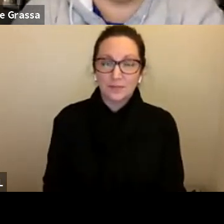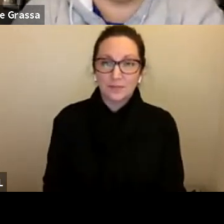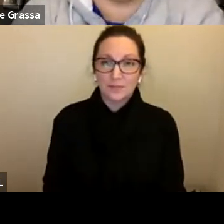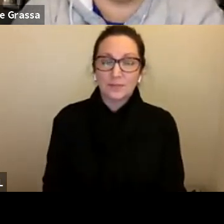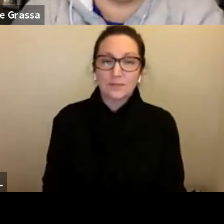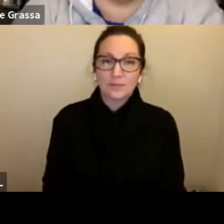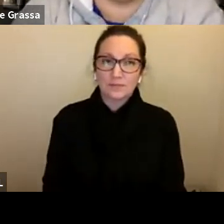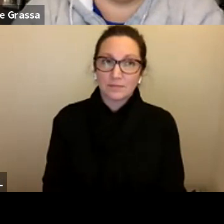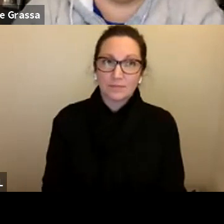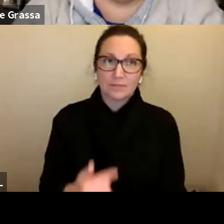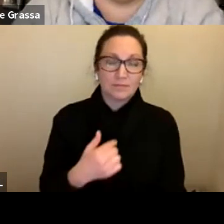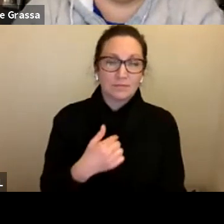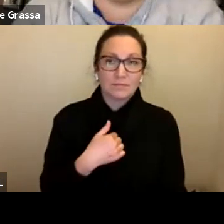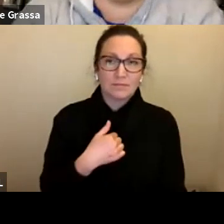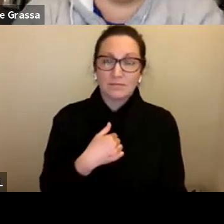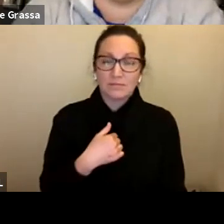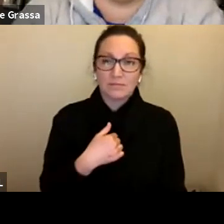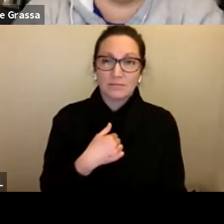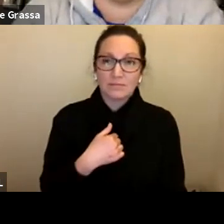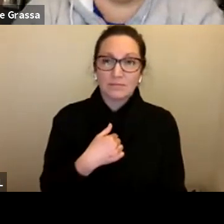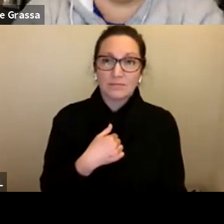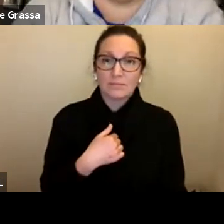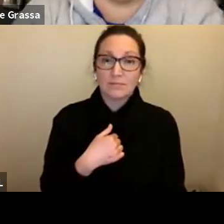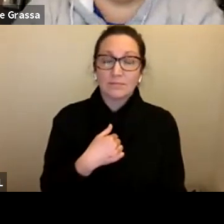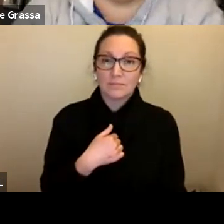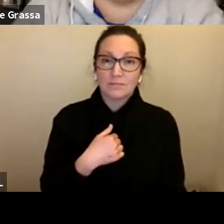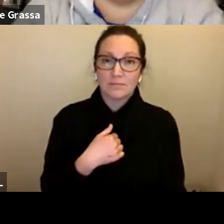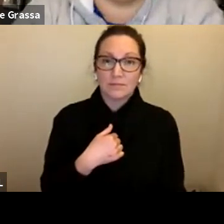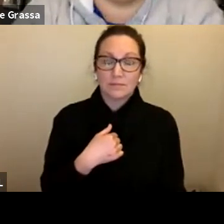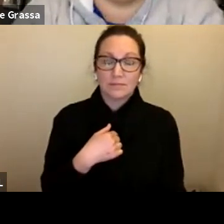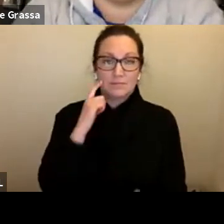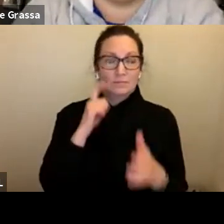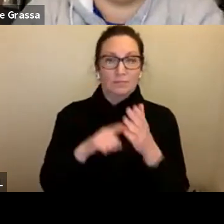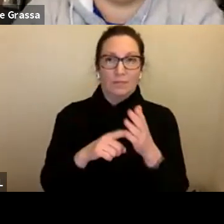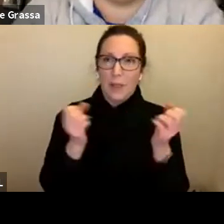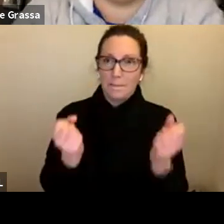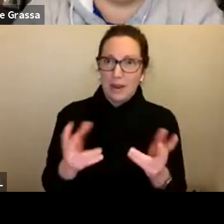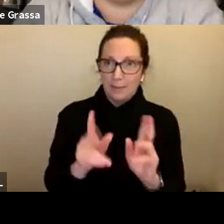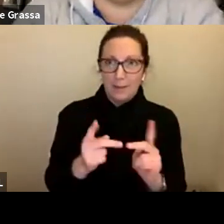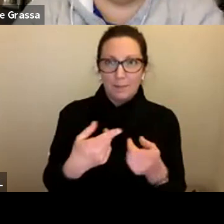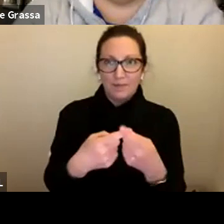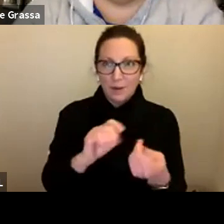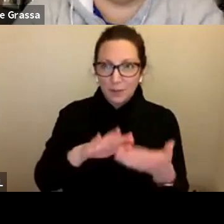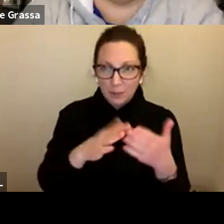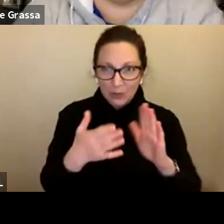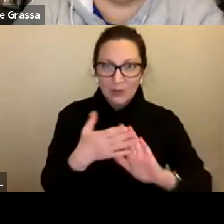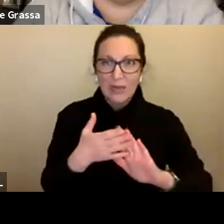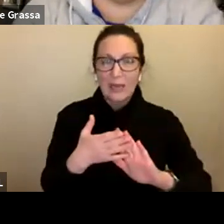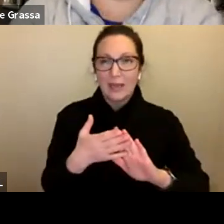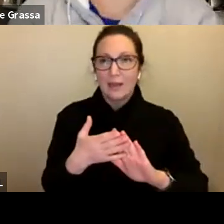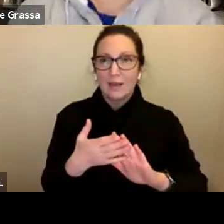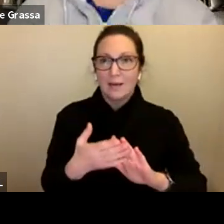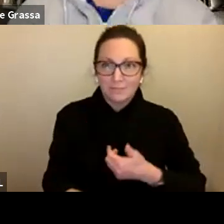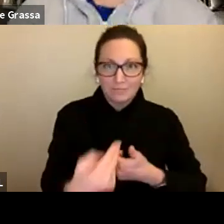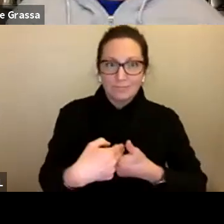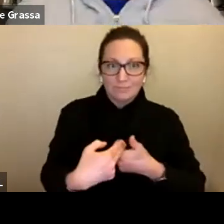to have had so many members of our community, as we started this process, continue to